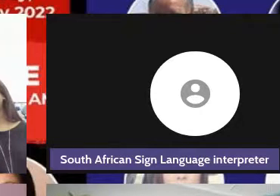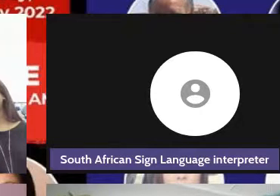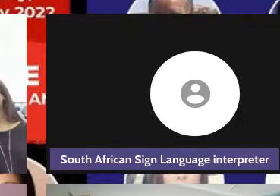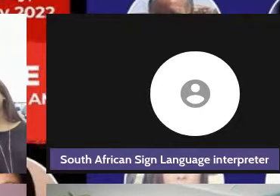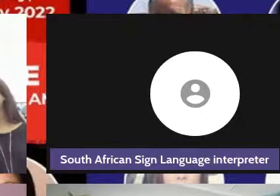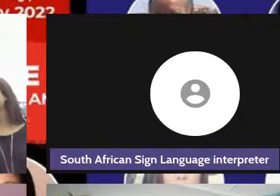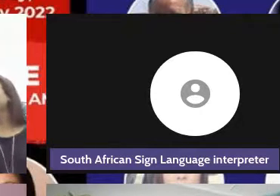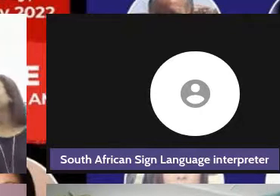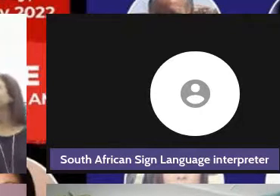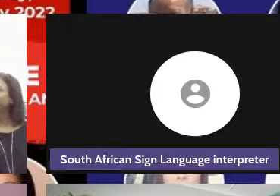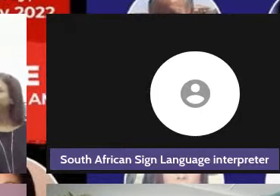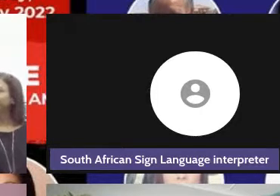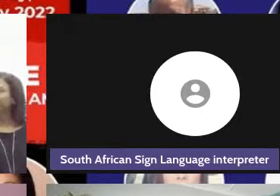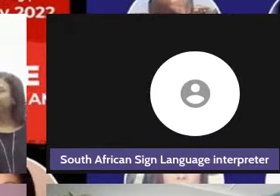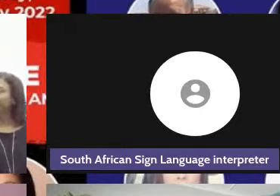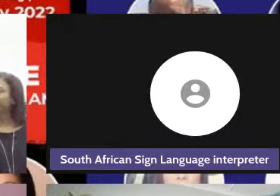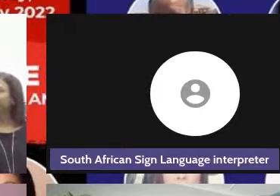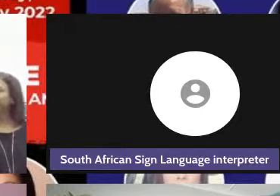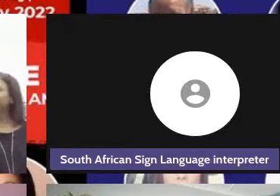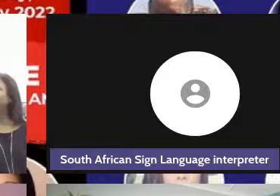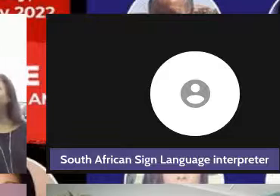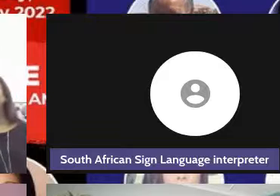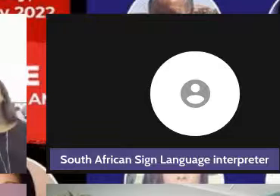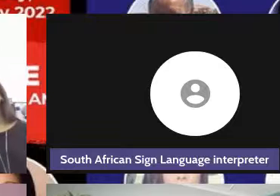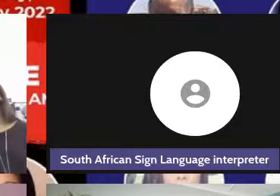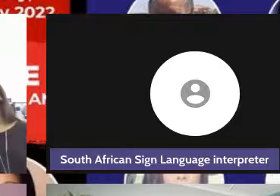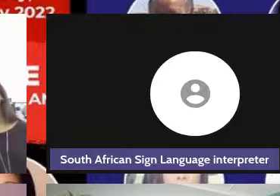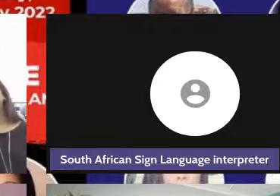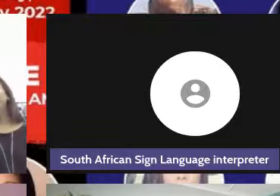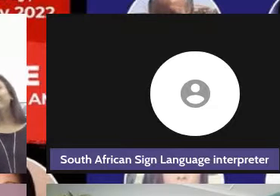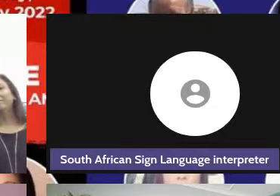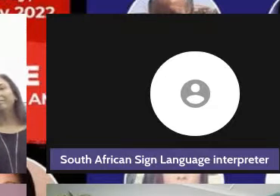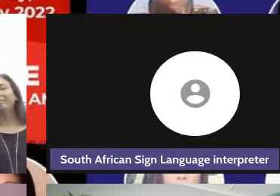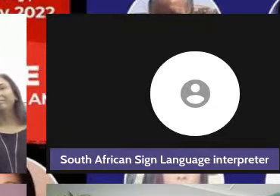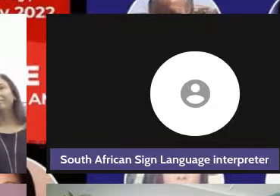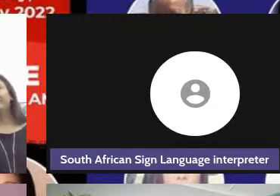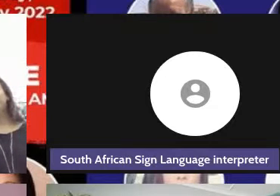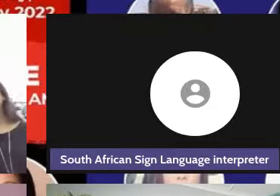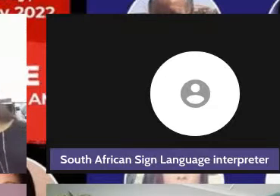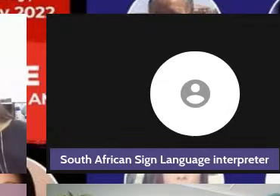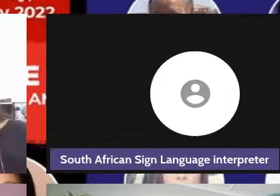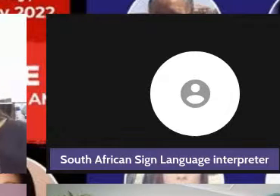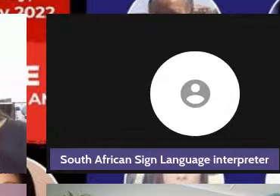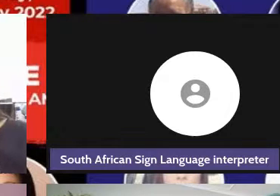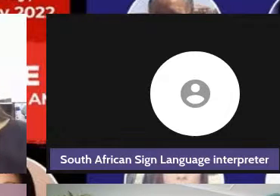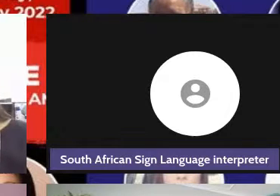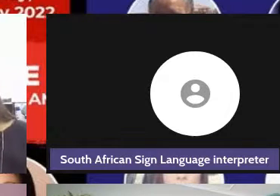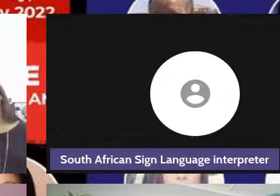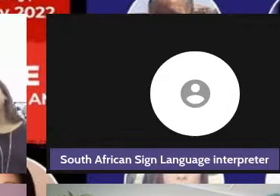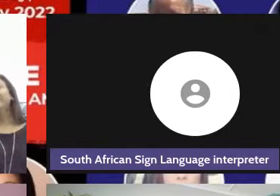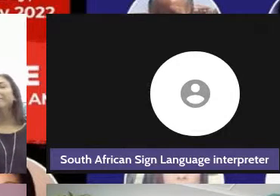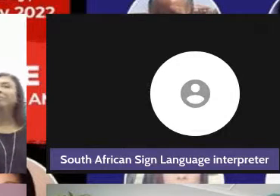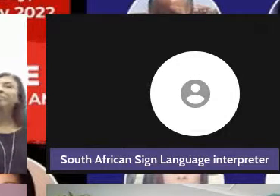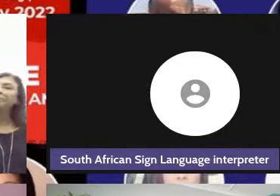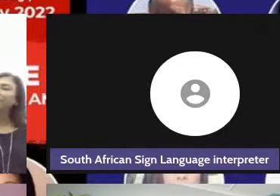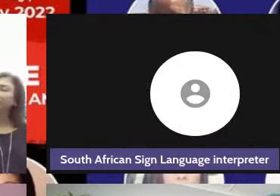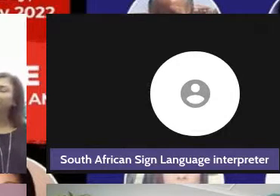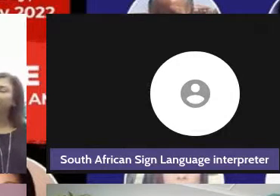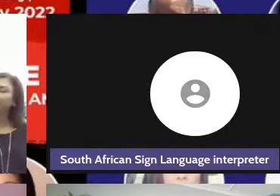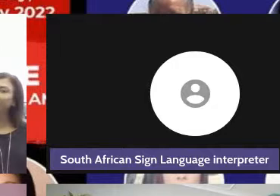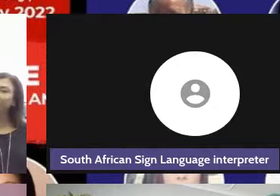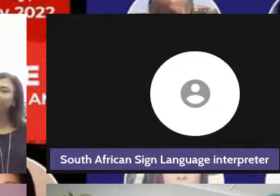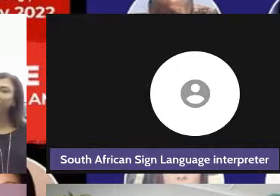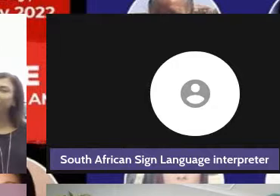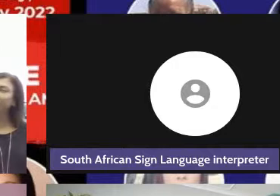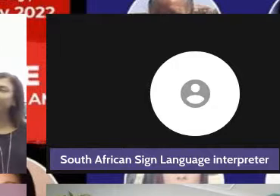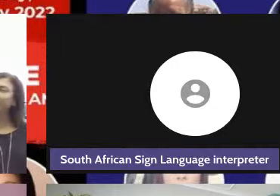it's very important to maintain that contact. If you want to get a deaf person's attention standing far, wave